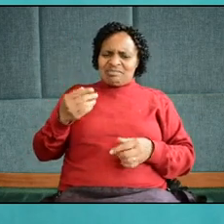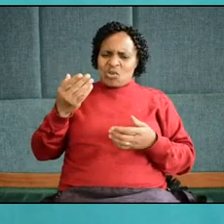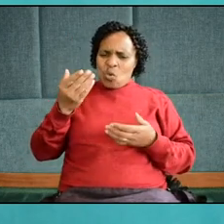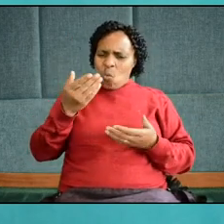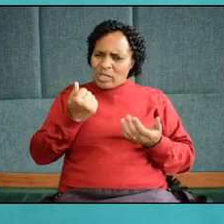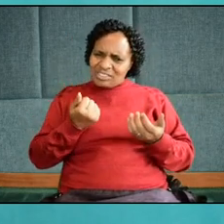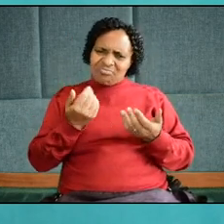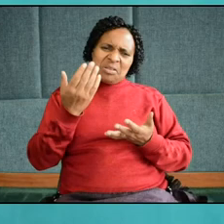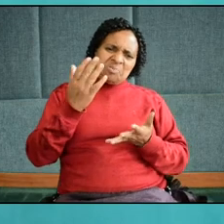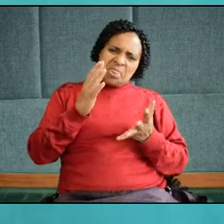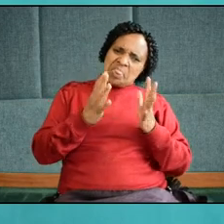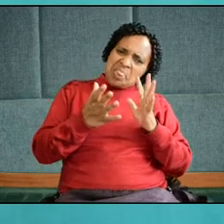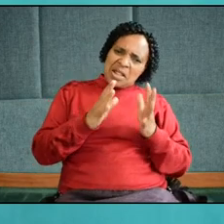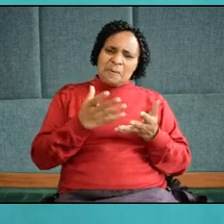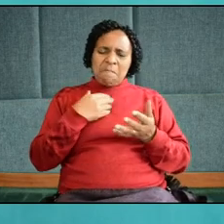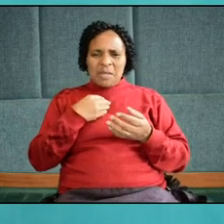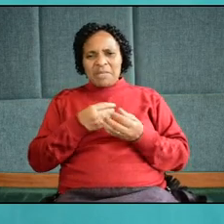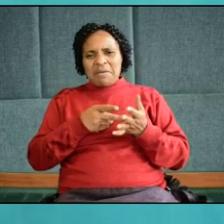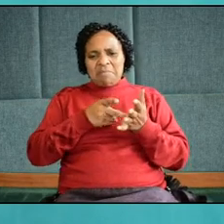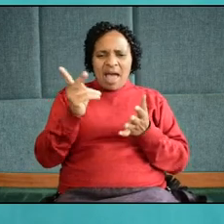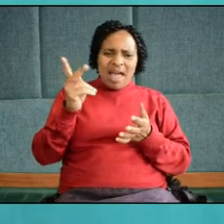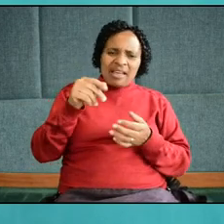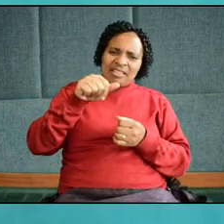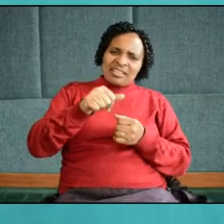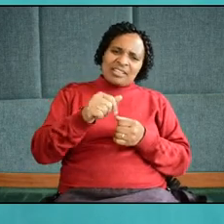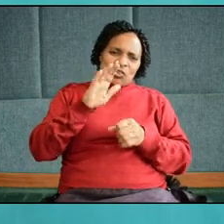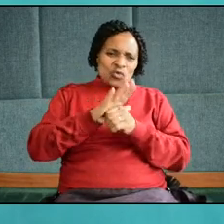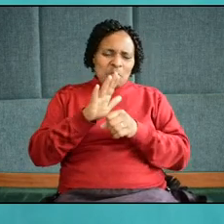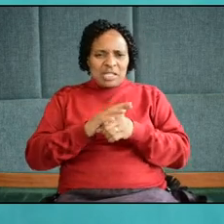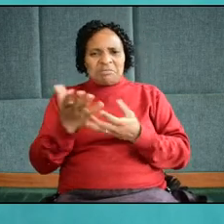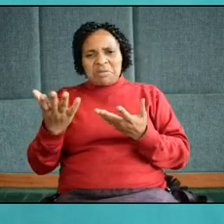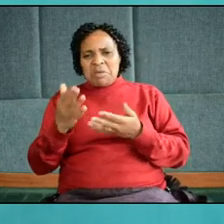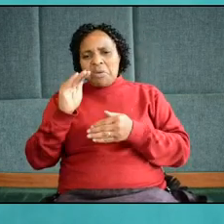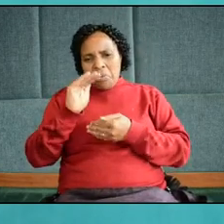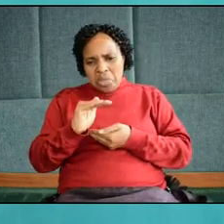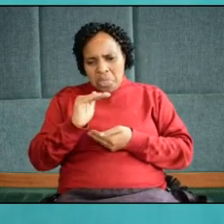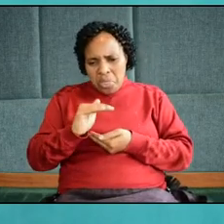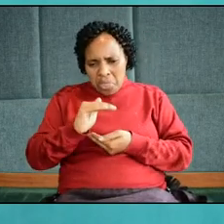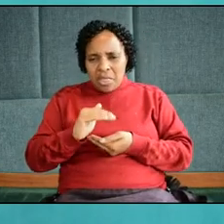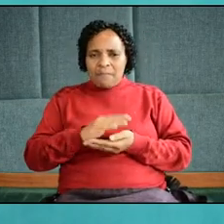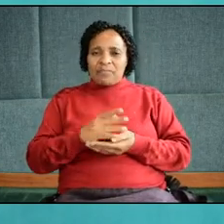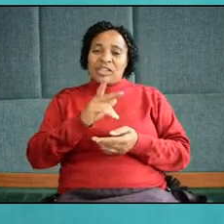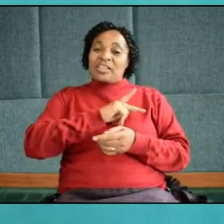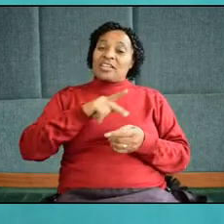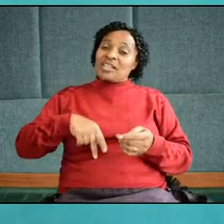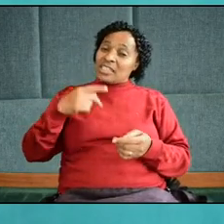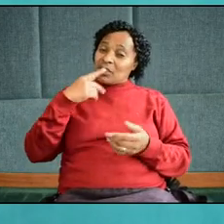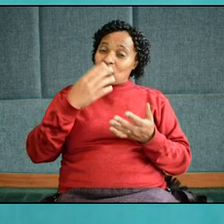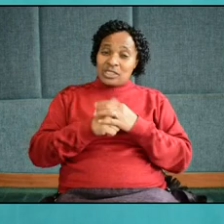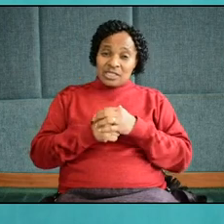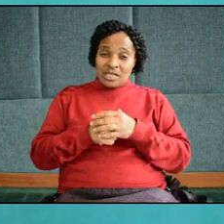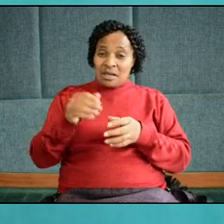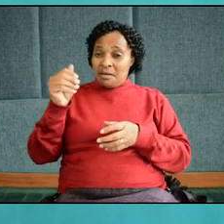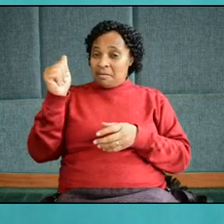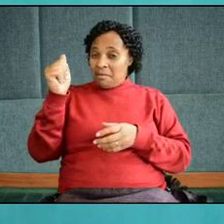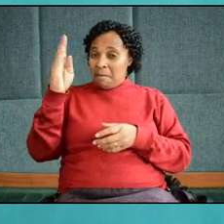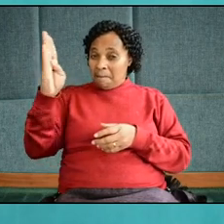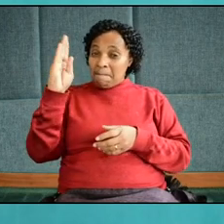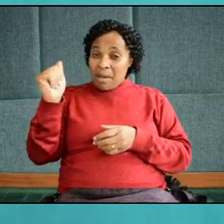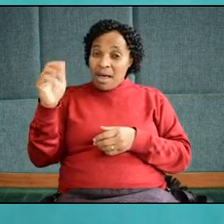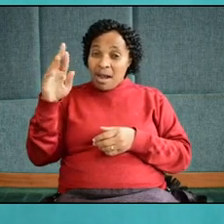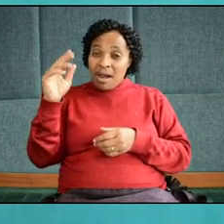see the way you buy things, you're like, no, this money is too much, you just go. So the king was like, probably Balaam is trying to lie to